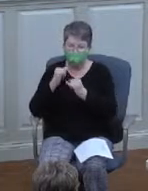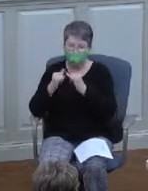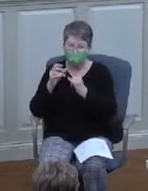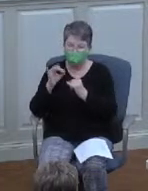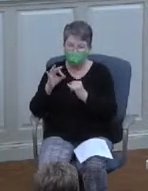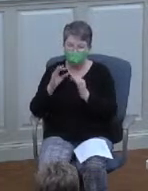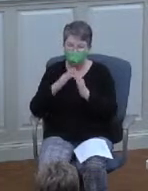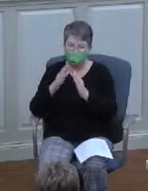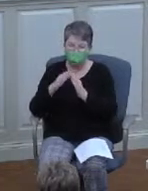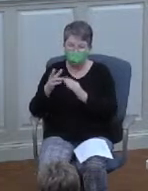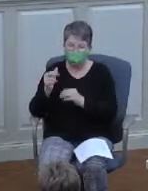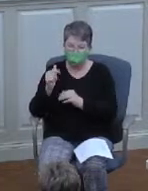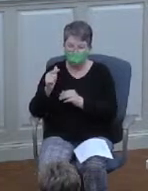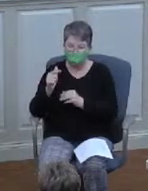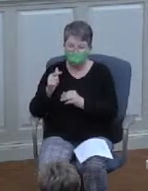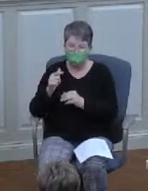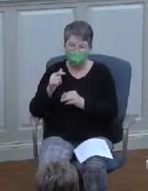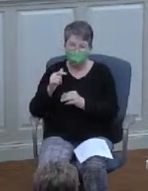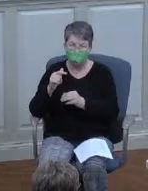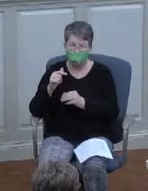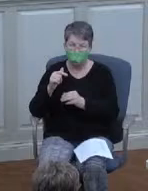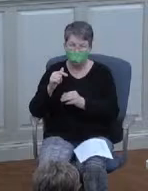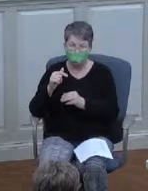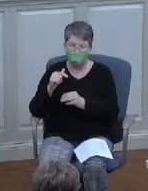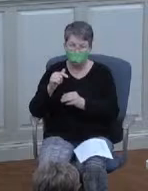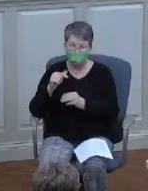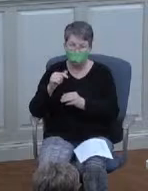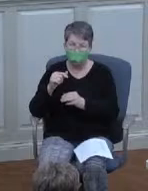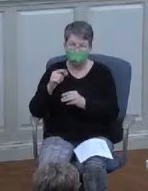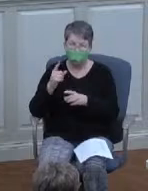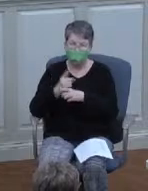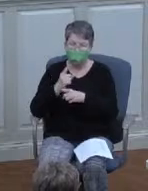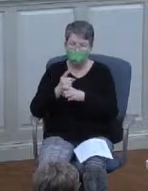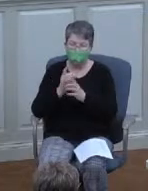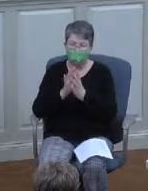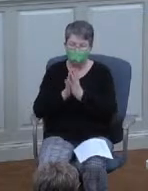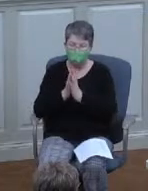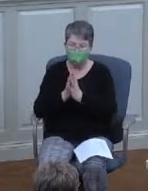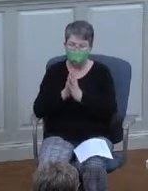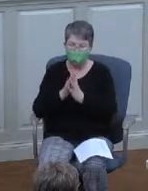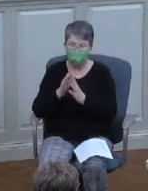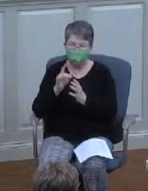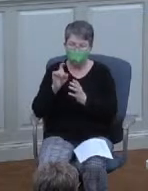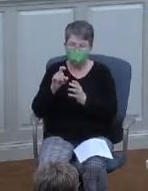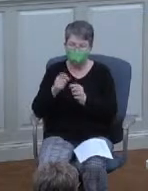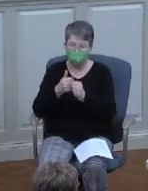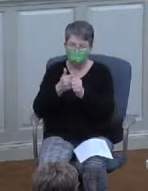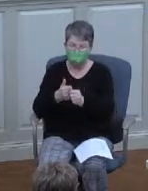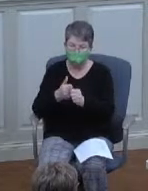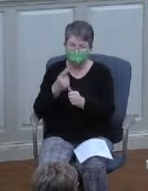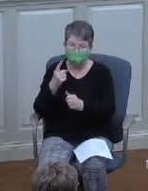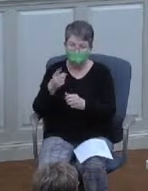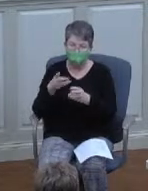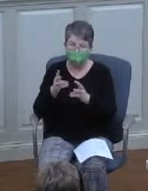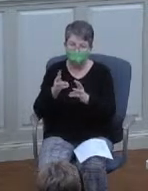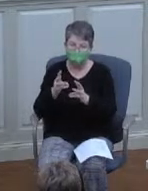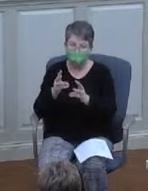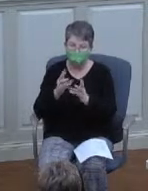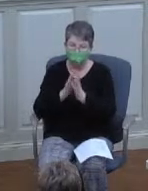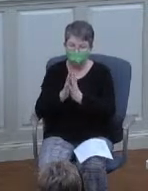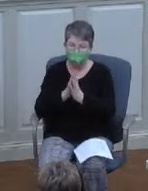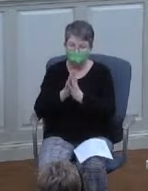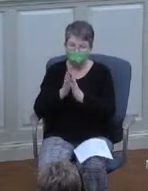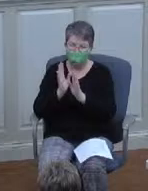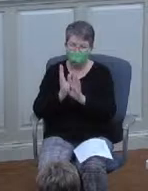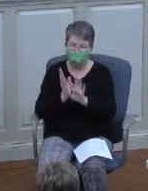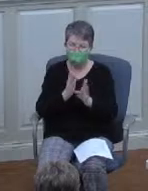regular traffic through the rear of City Hall. Regular traffic should adhere to the one-way traffic flow. The reason